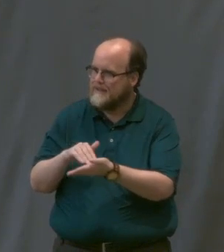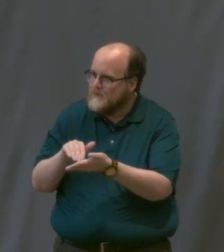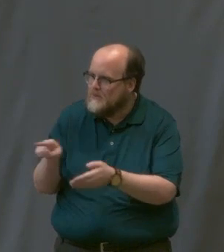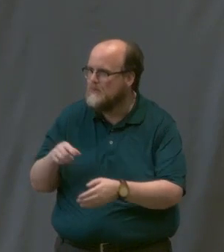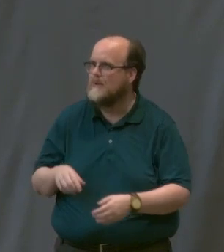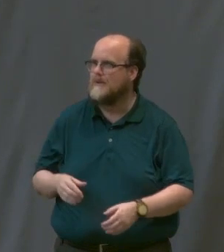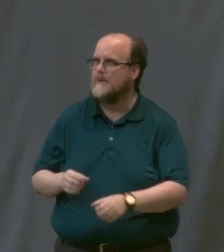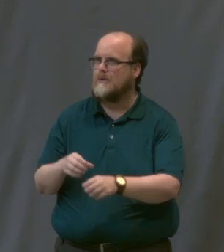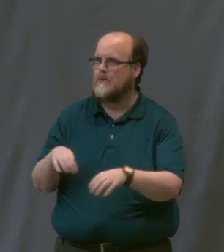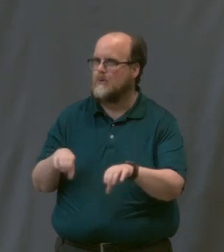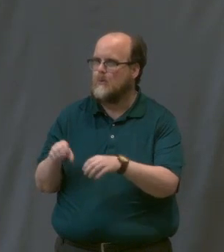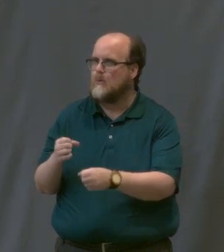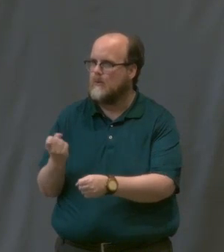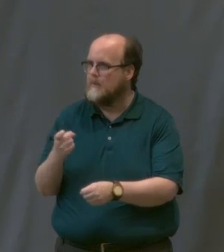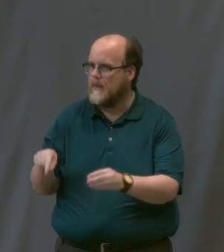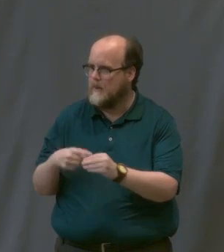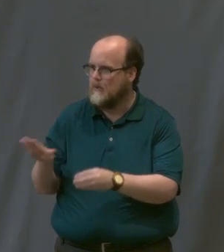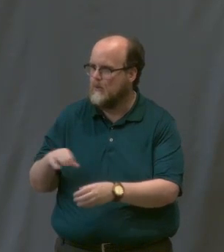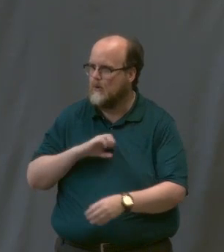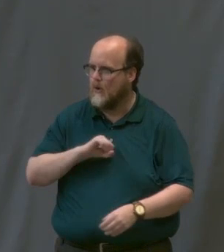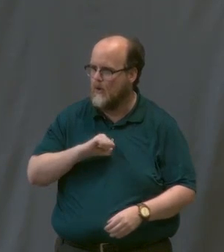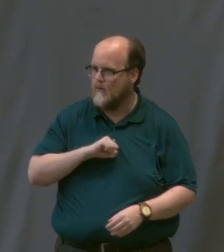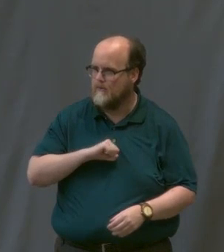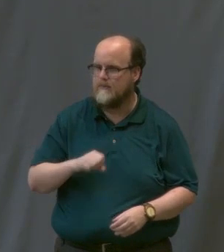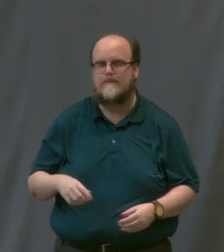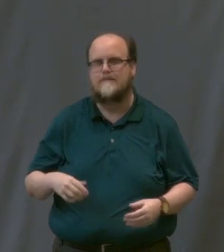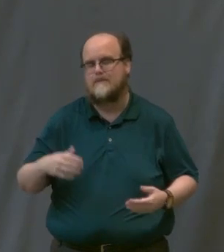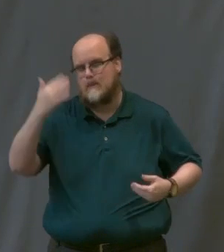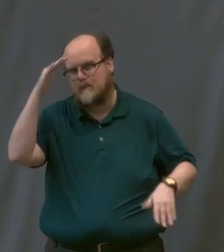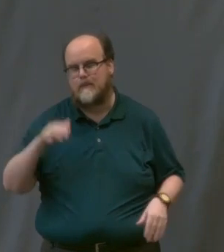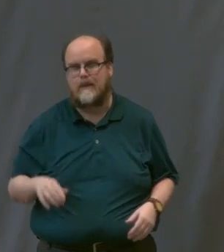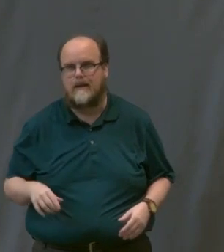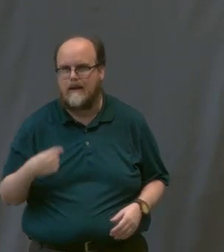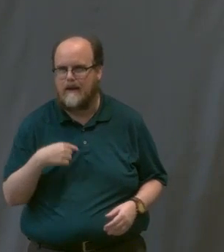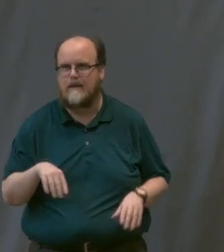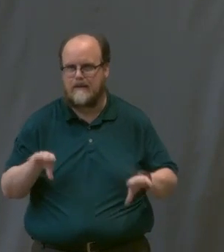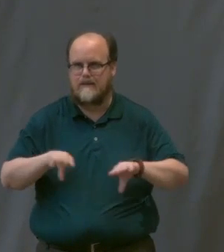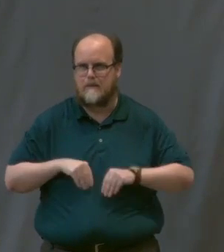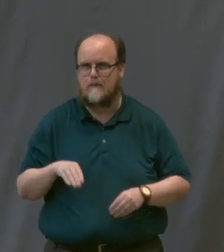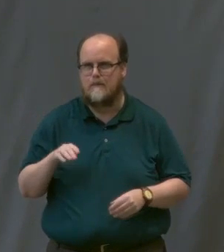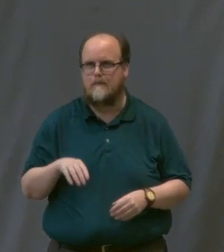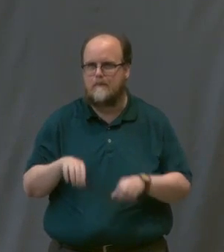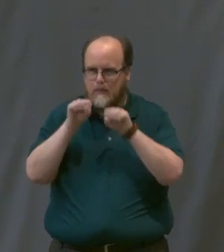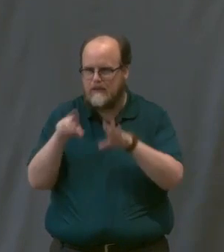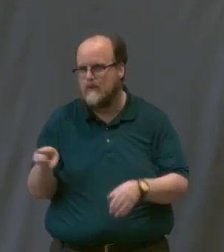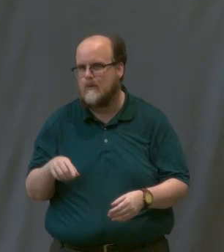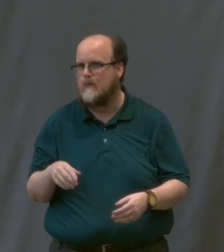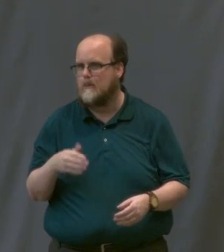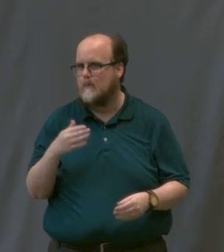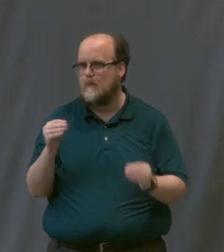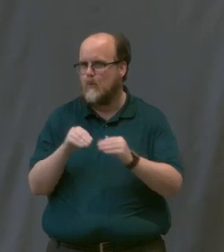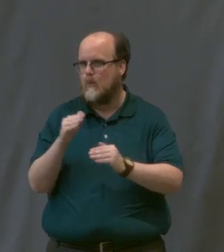something about your cough. I don't know. I can accept bless you a lot quicker